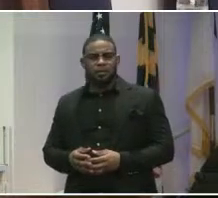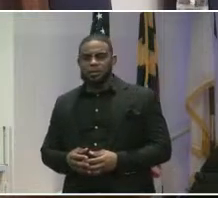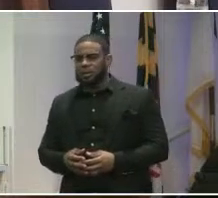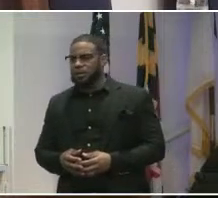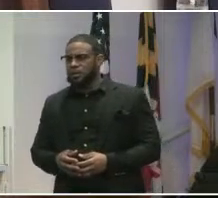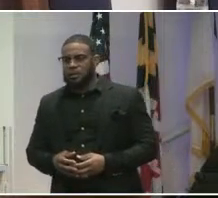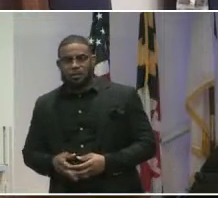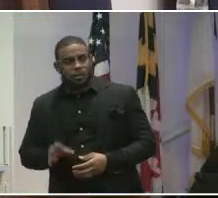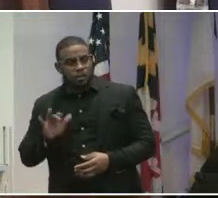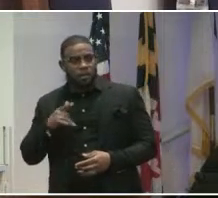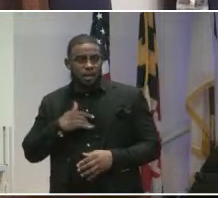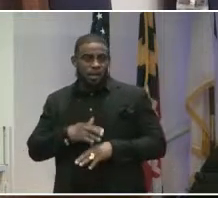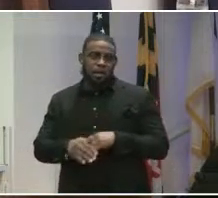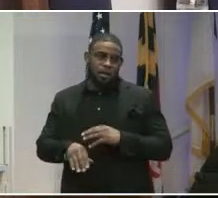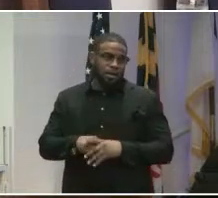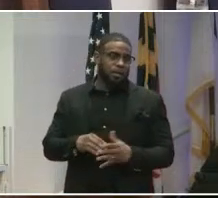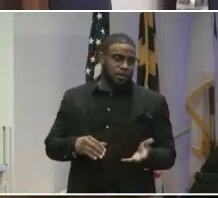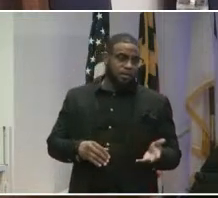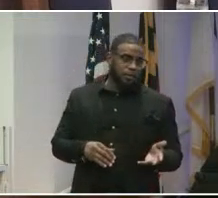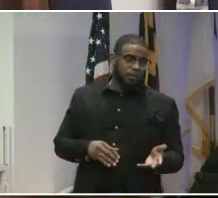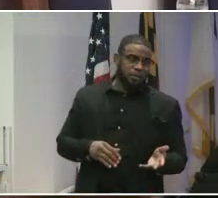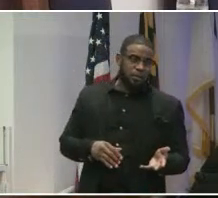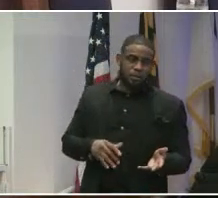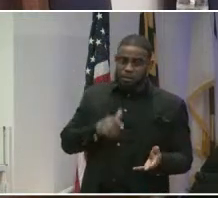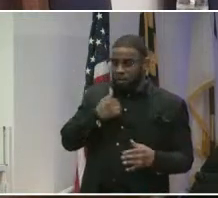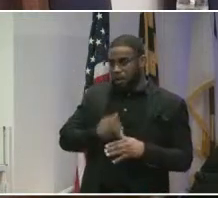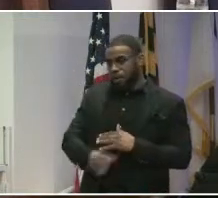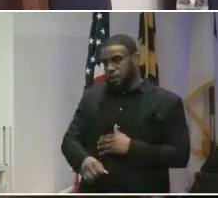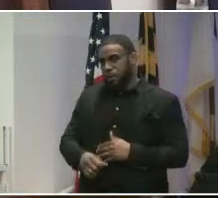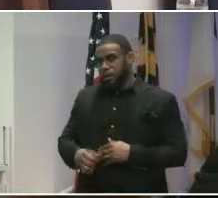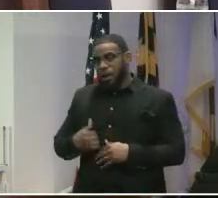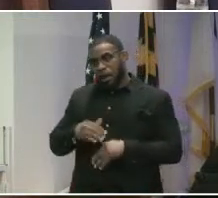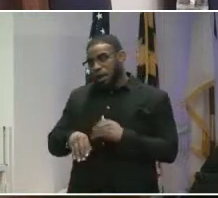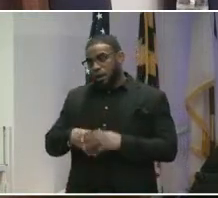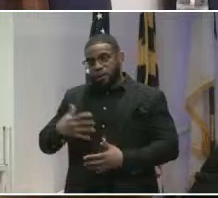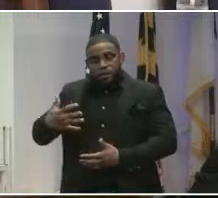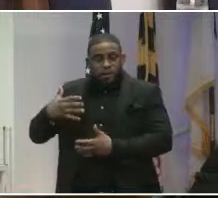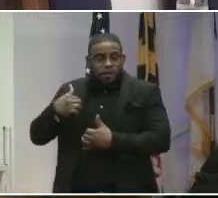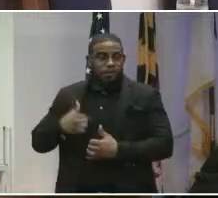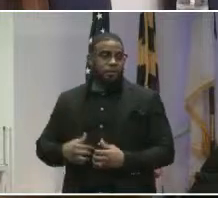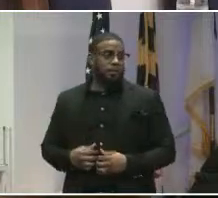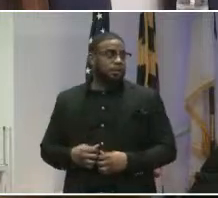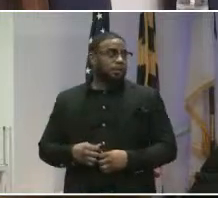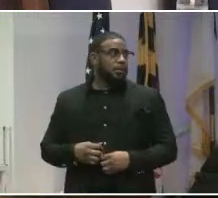I just, you know, I was comfortable not coming out. I was comfortable her carrying me.